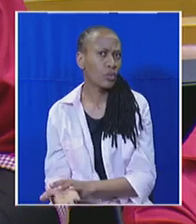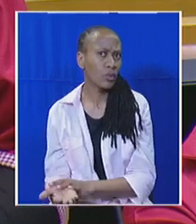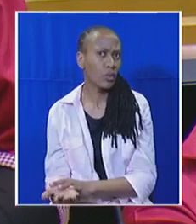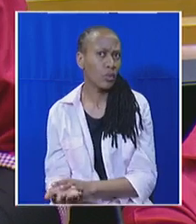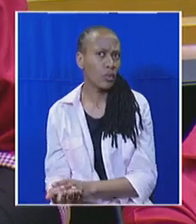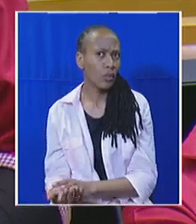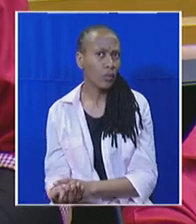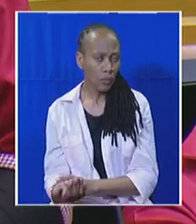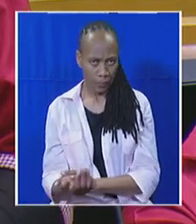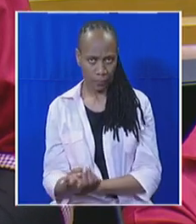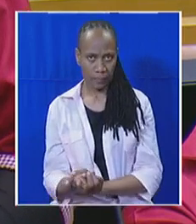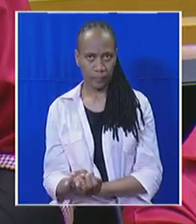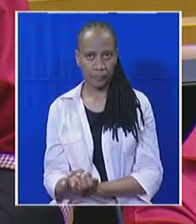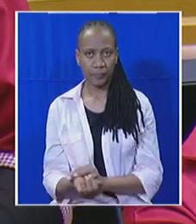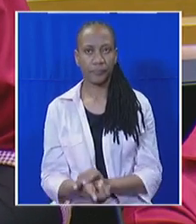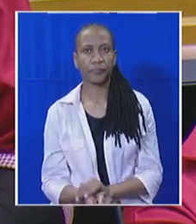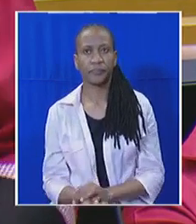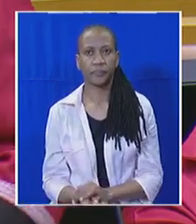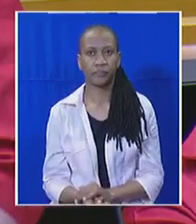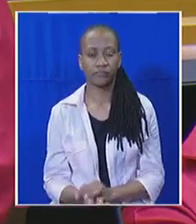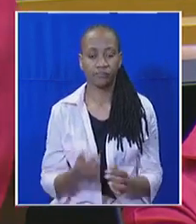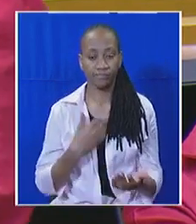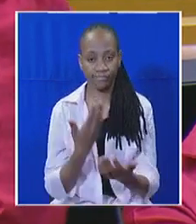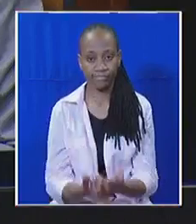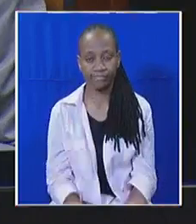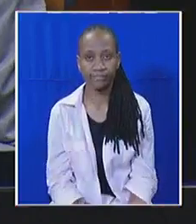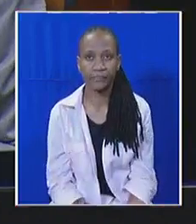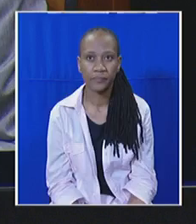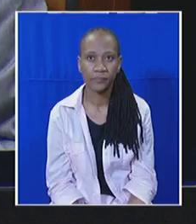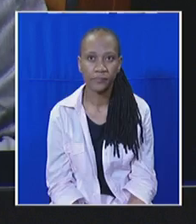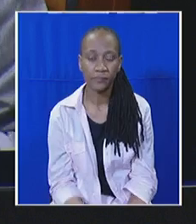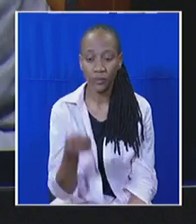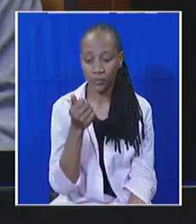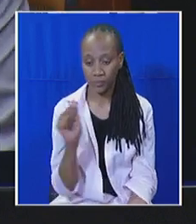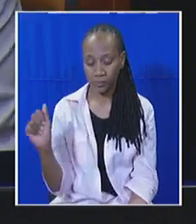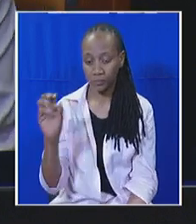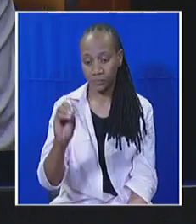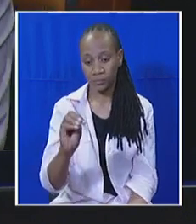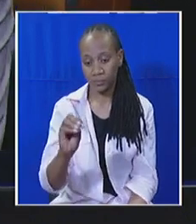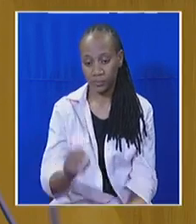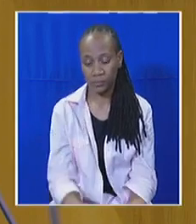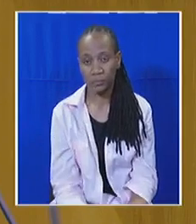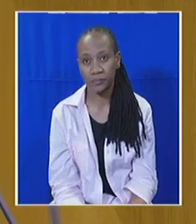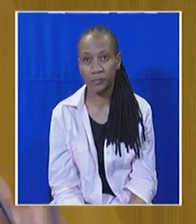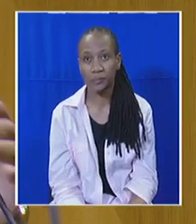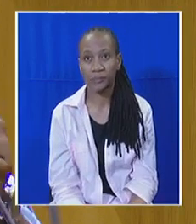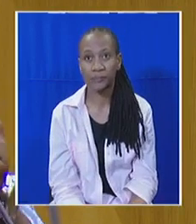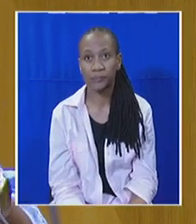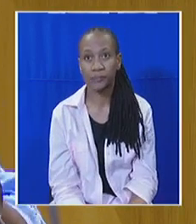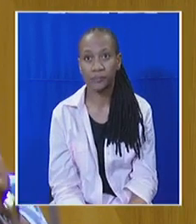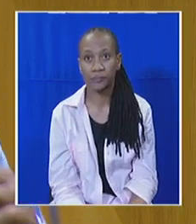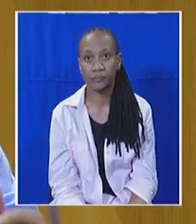by politicians or criminals. I so move. I now put the motion. Are there any objections? Chair,